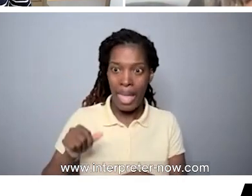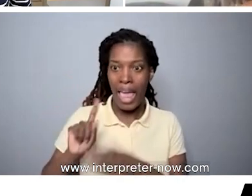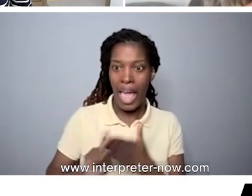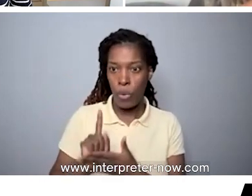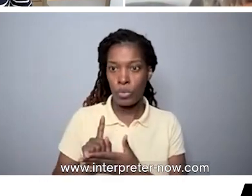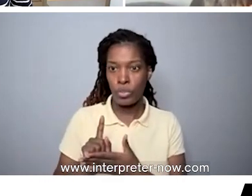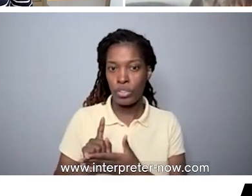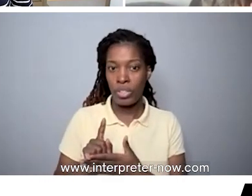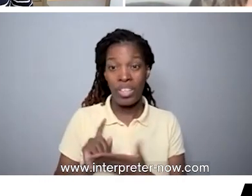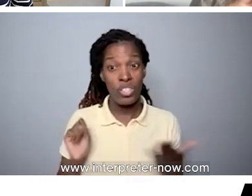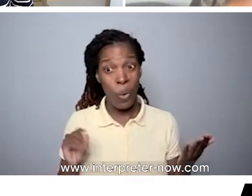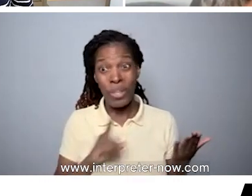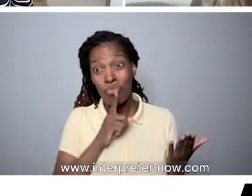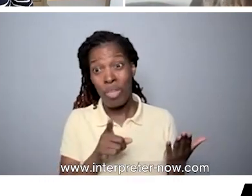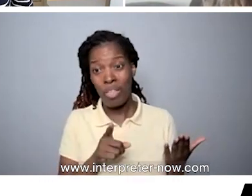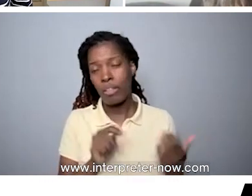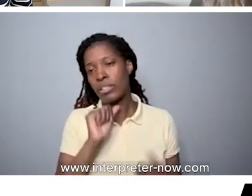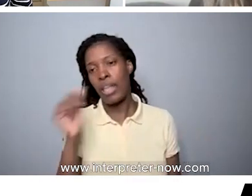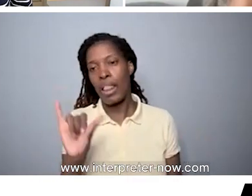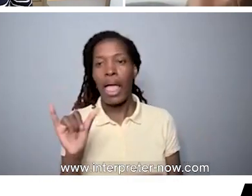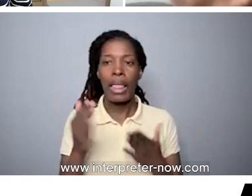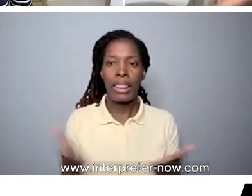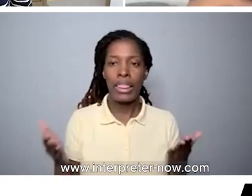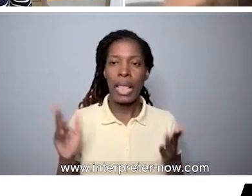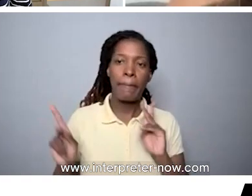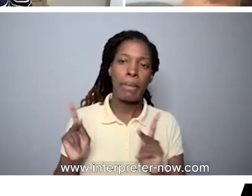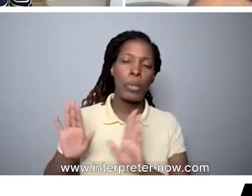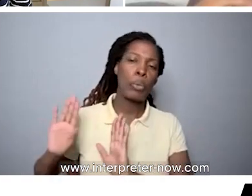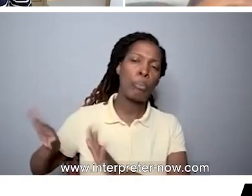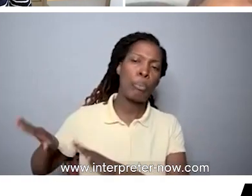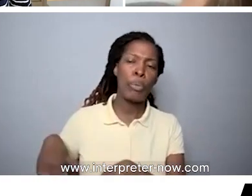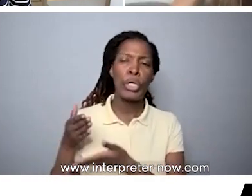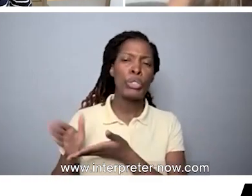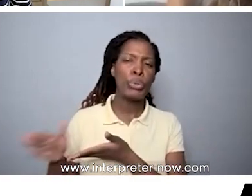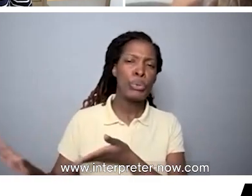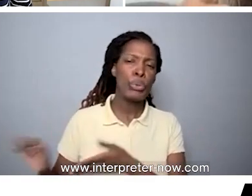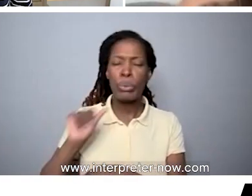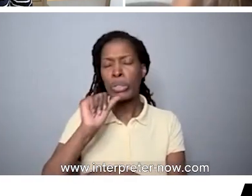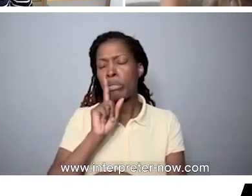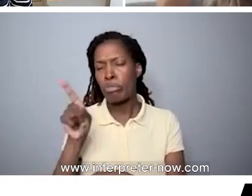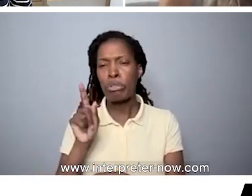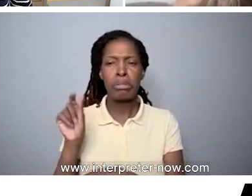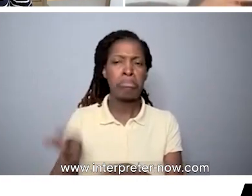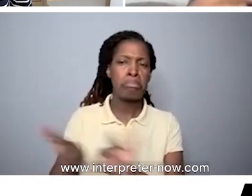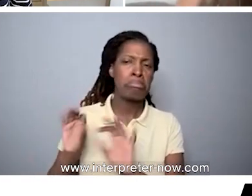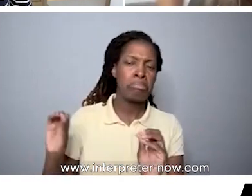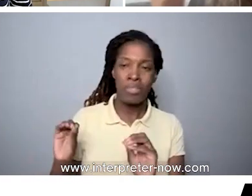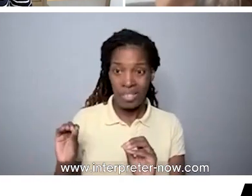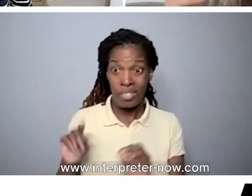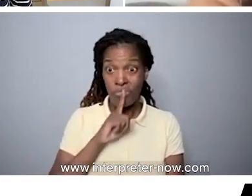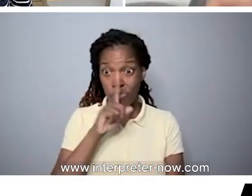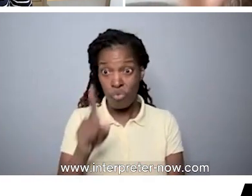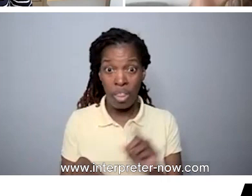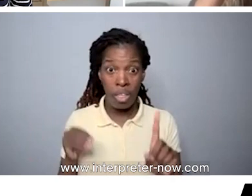that you can poo-poo and shoo, like, you know, shoo away. It is really affecting everybody in all the organizations at